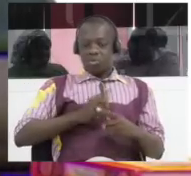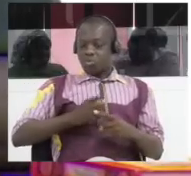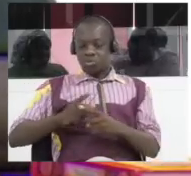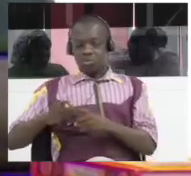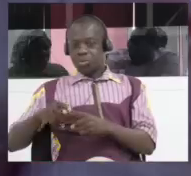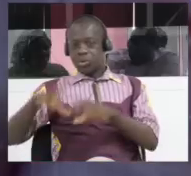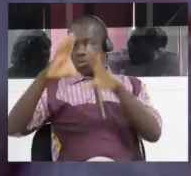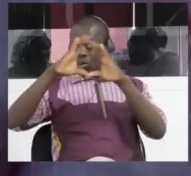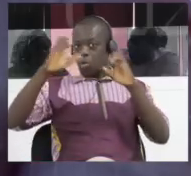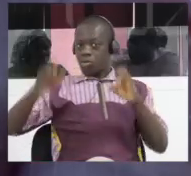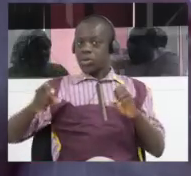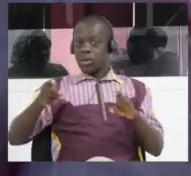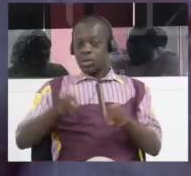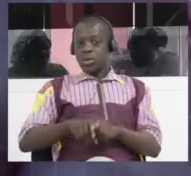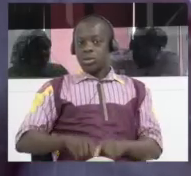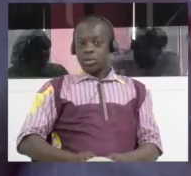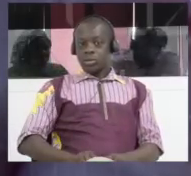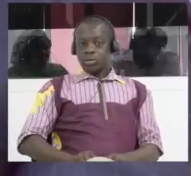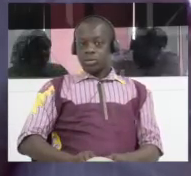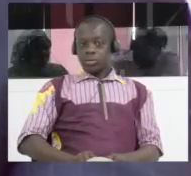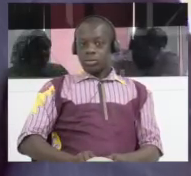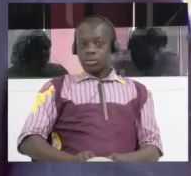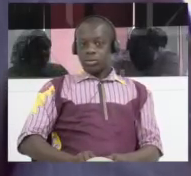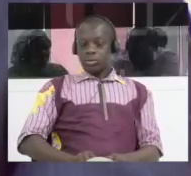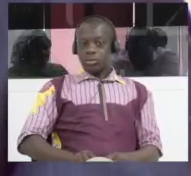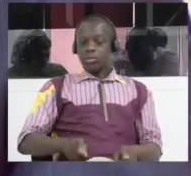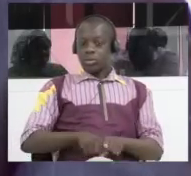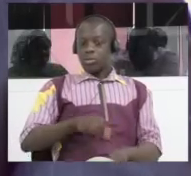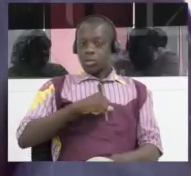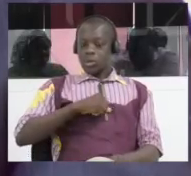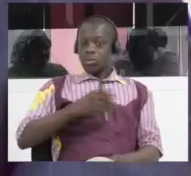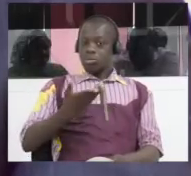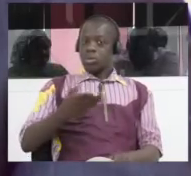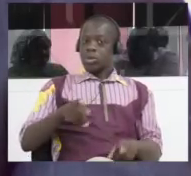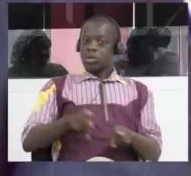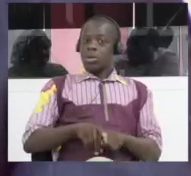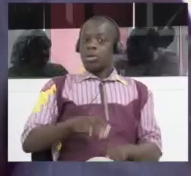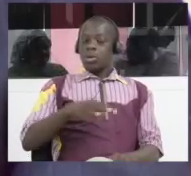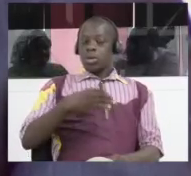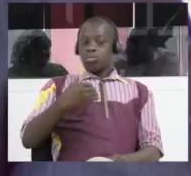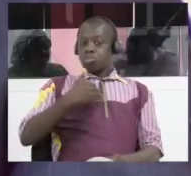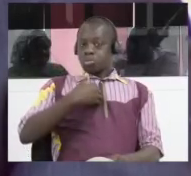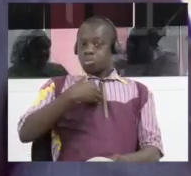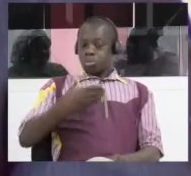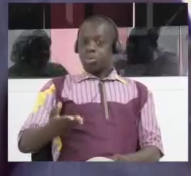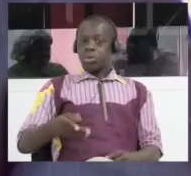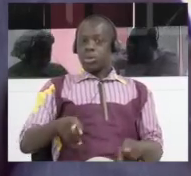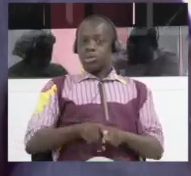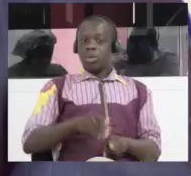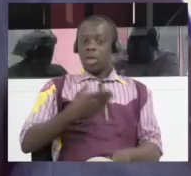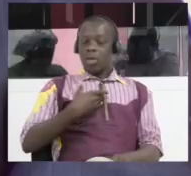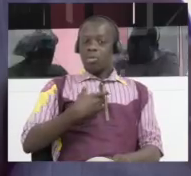Yes, he was R-A-S-H. RAS officer. Yes, please. And then you know he was adventurous, and